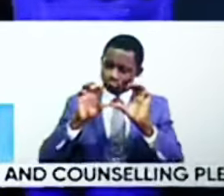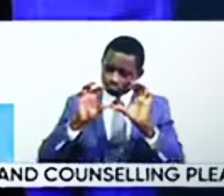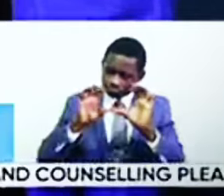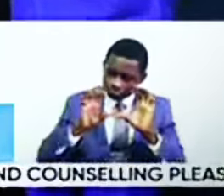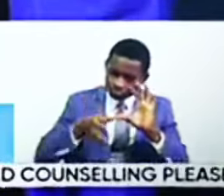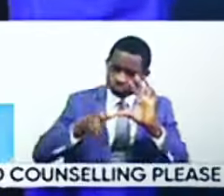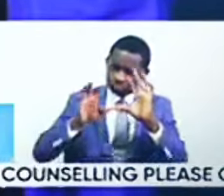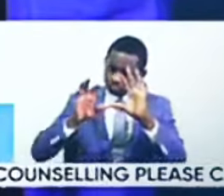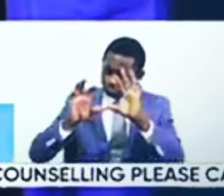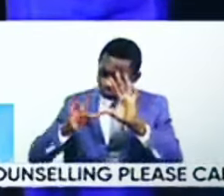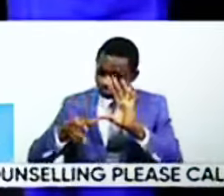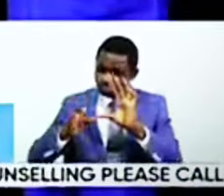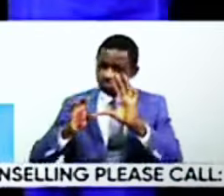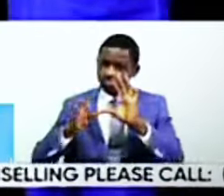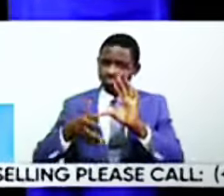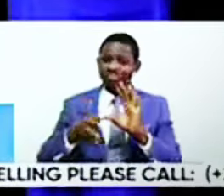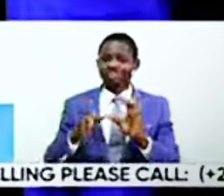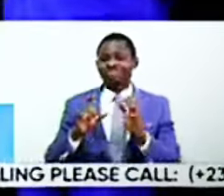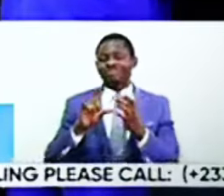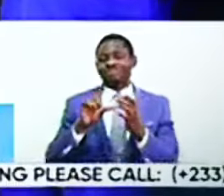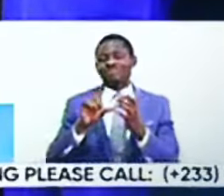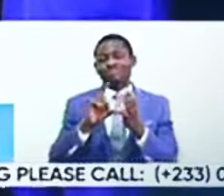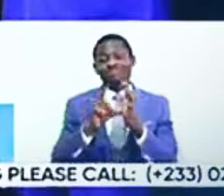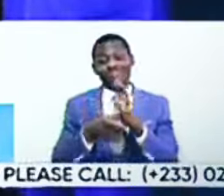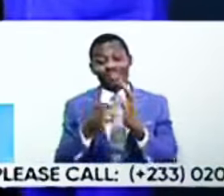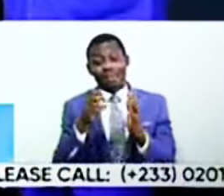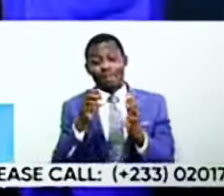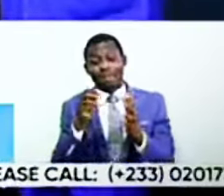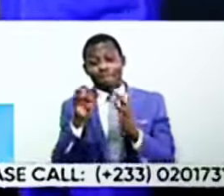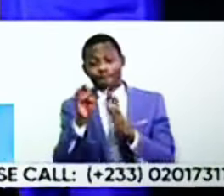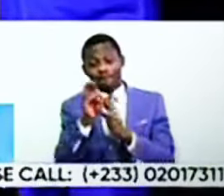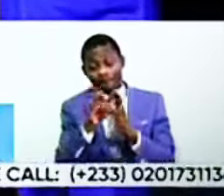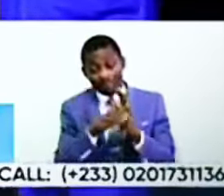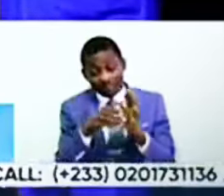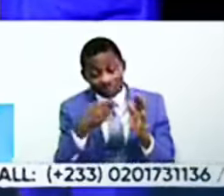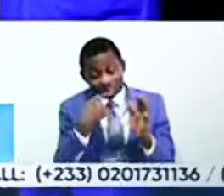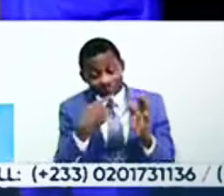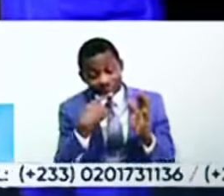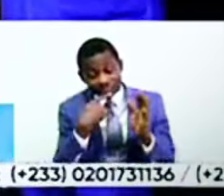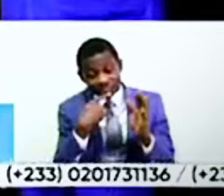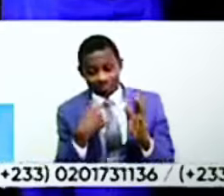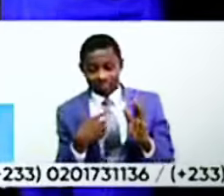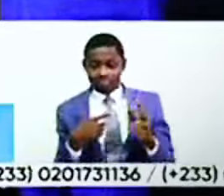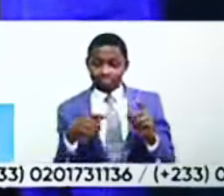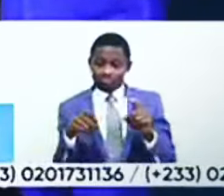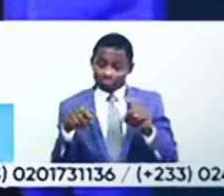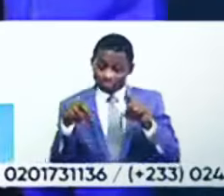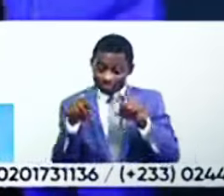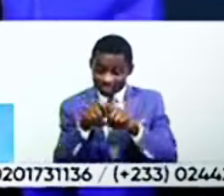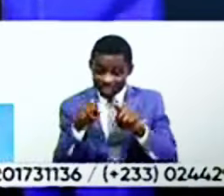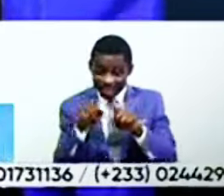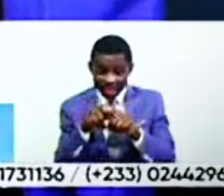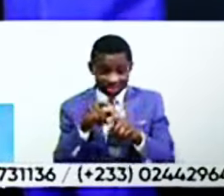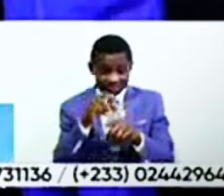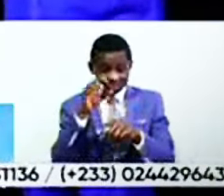them. And this is what the scripture says. Now, as his custom was,